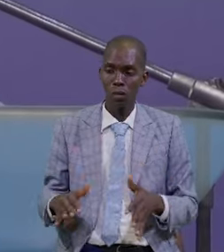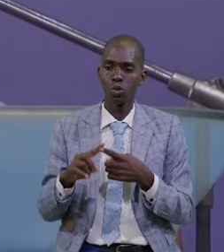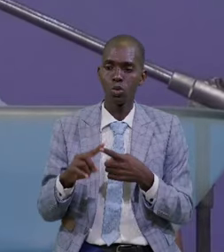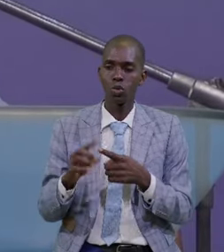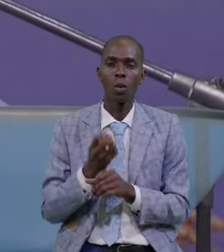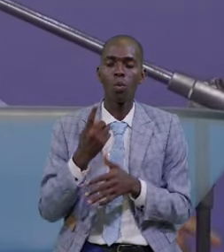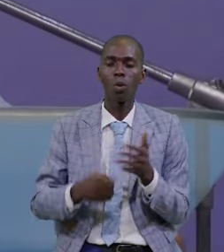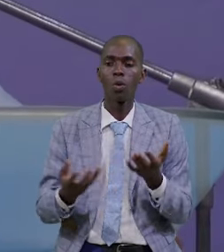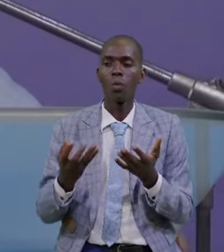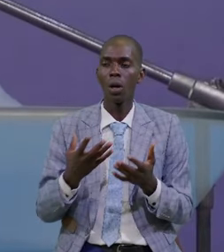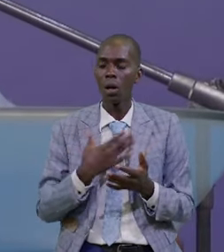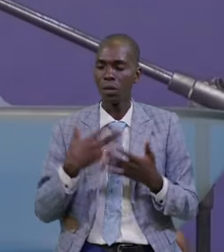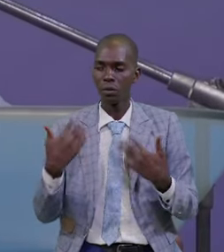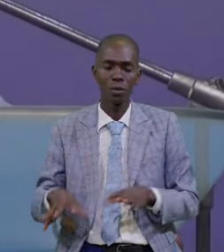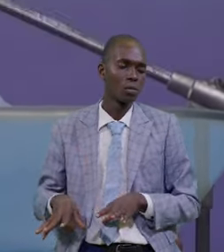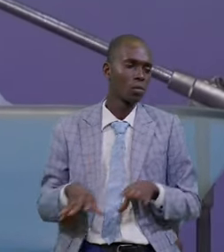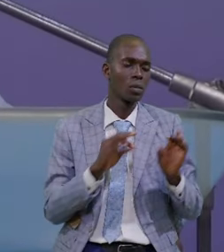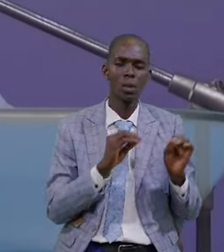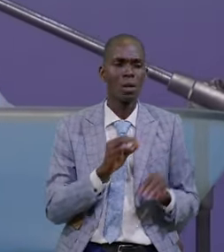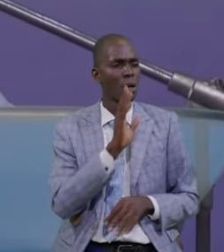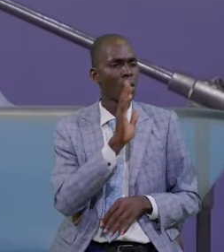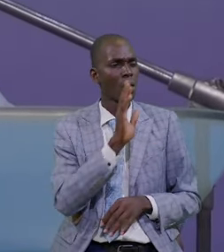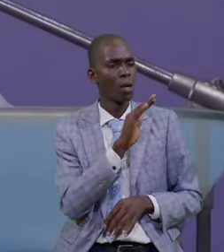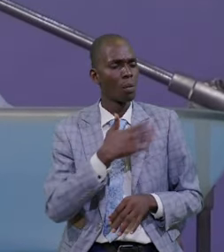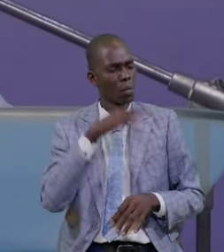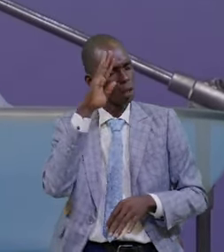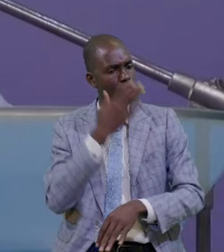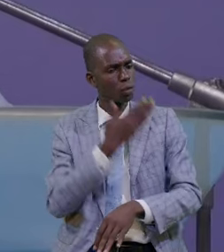goes. "Hey, my son, my daughter,